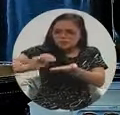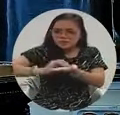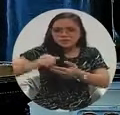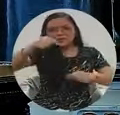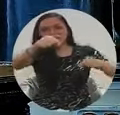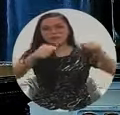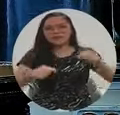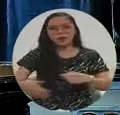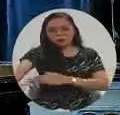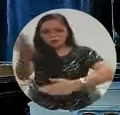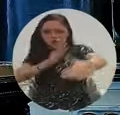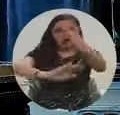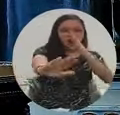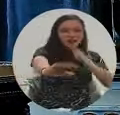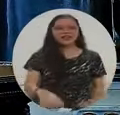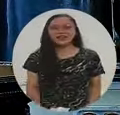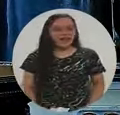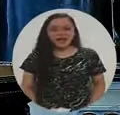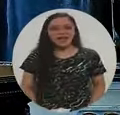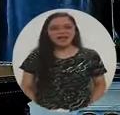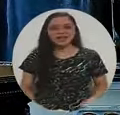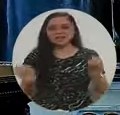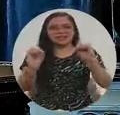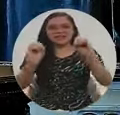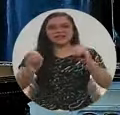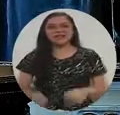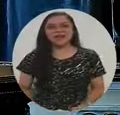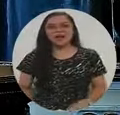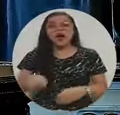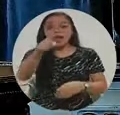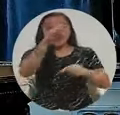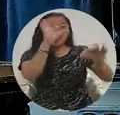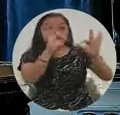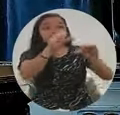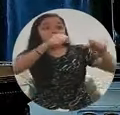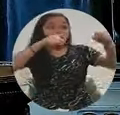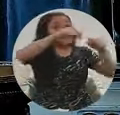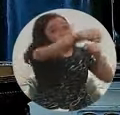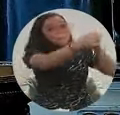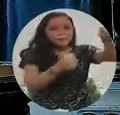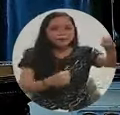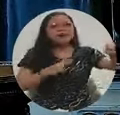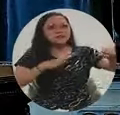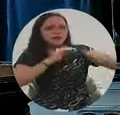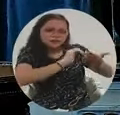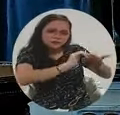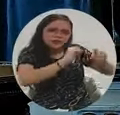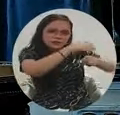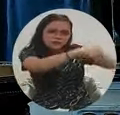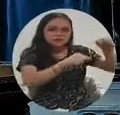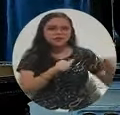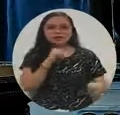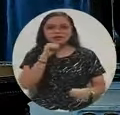Dunay boxer nga mag kung fu pa man agoy na unta nos ko. Kung boxer ka.